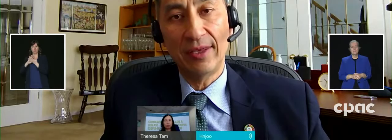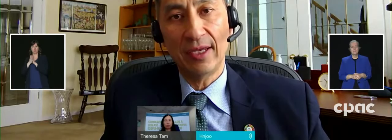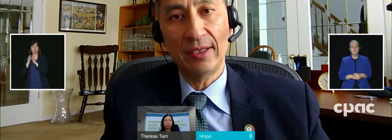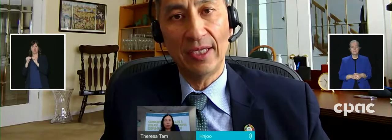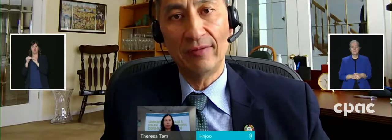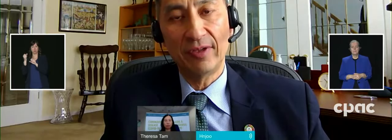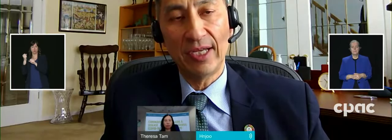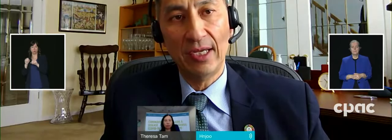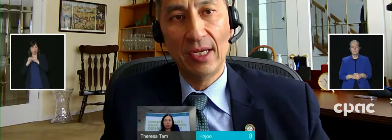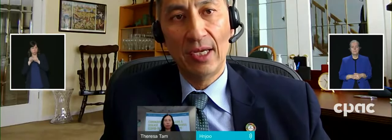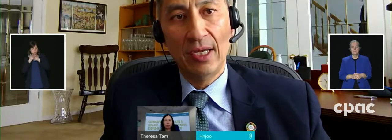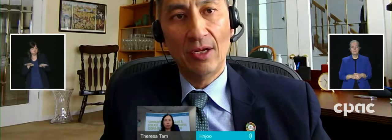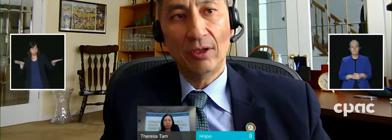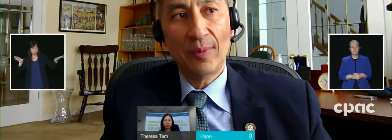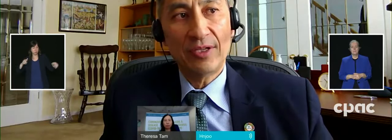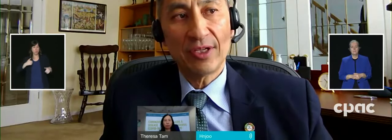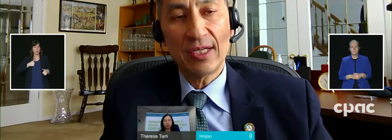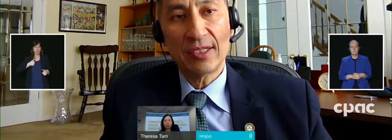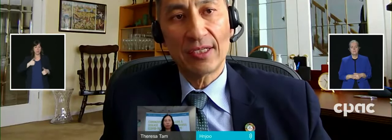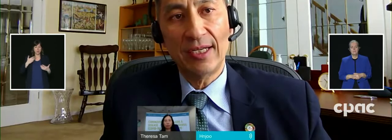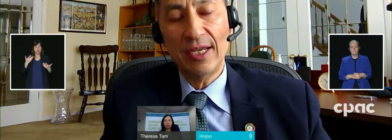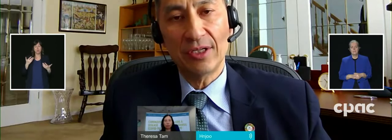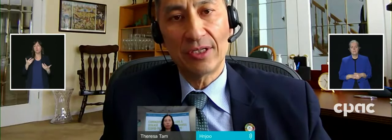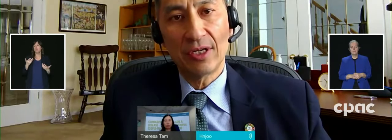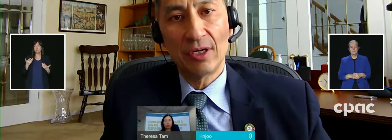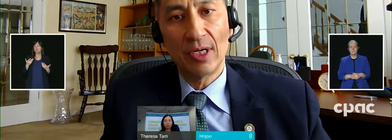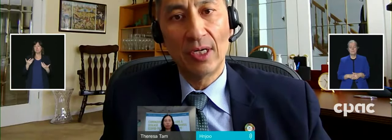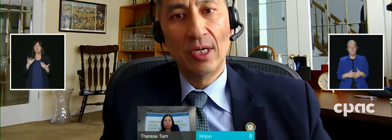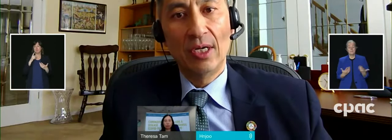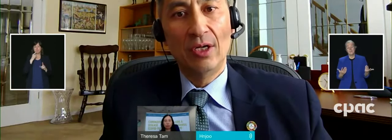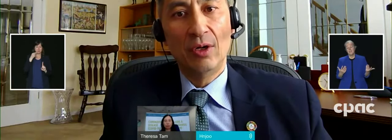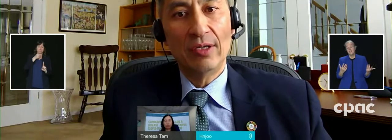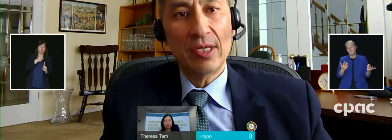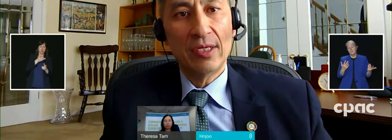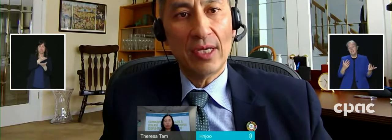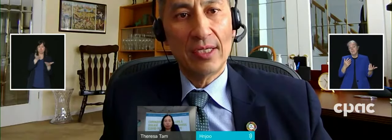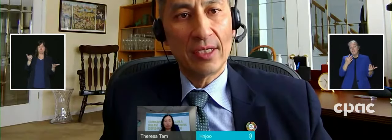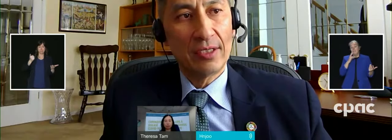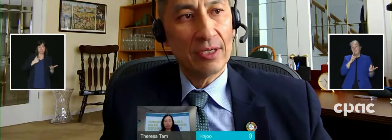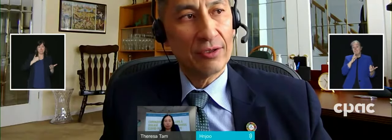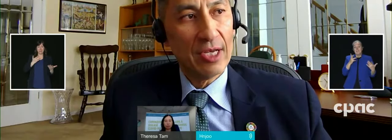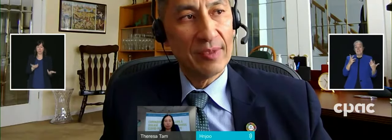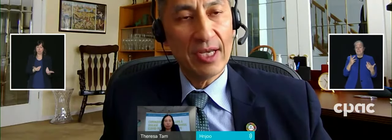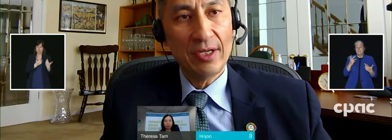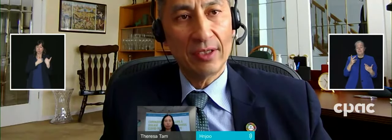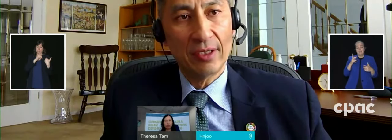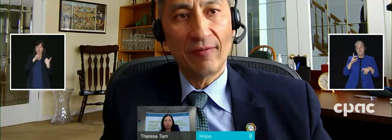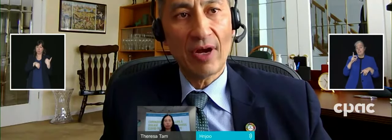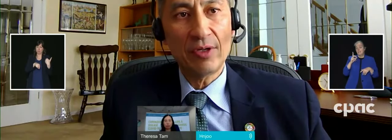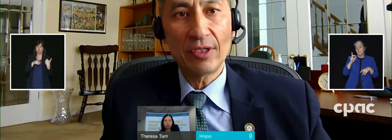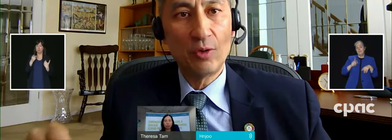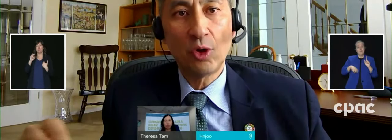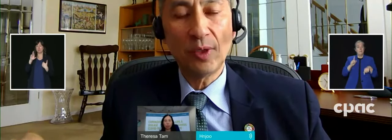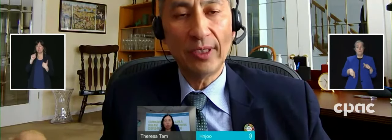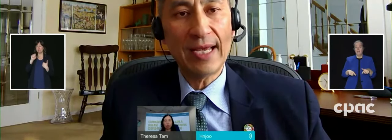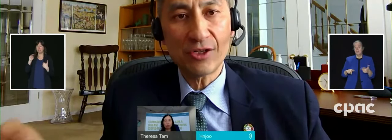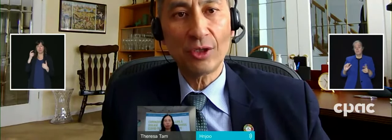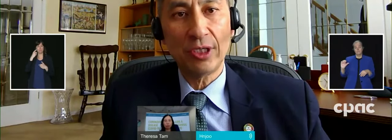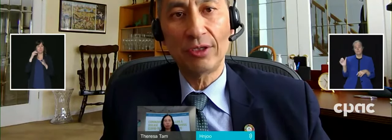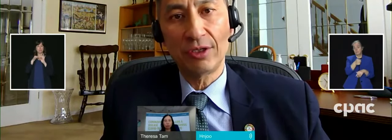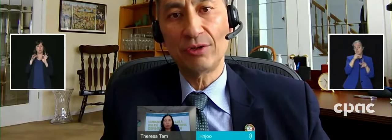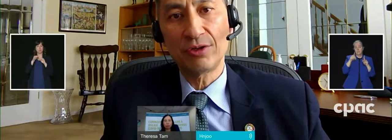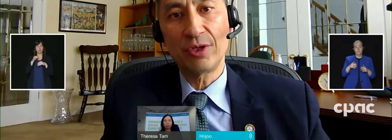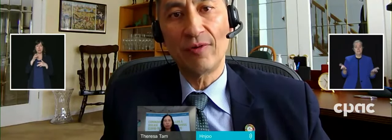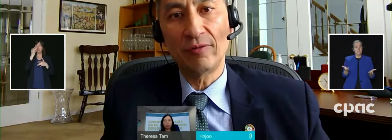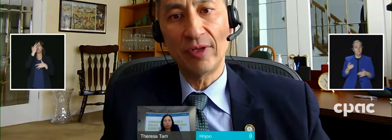Canada, I think at the end of the day, it all depends on us as Canadians. As Dr. Tam stated, the virus normally,